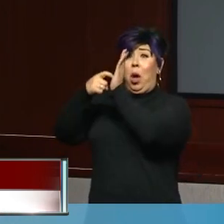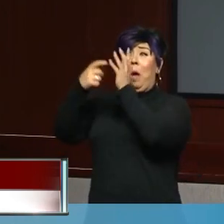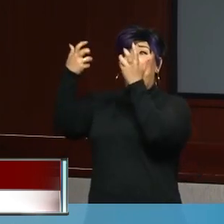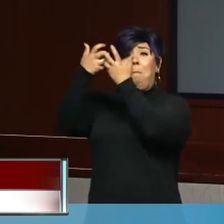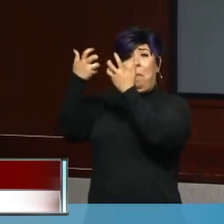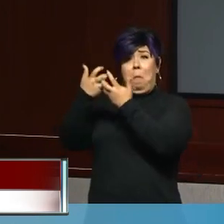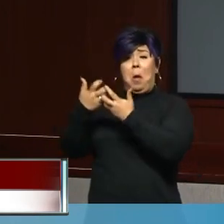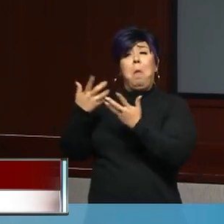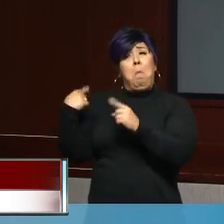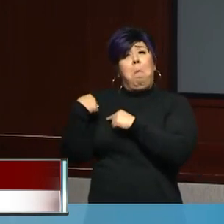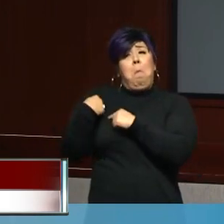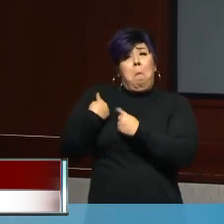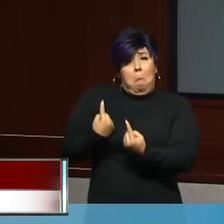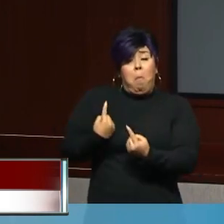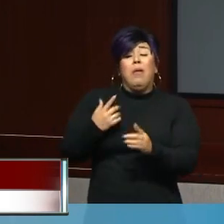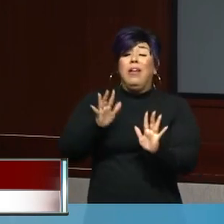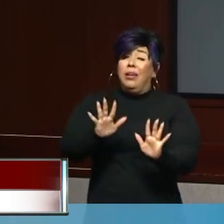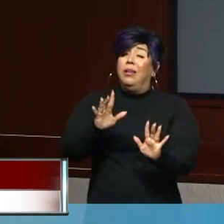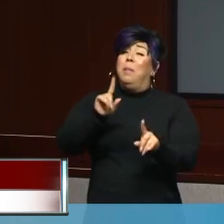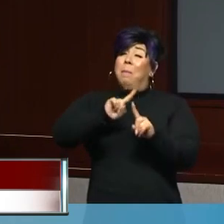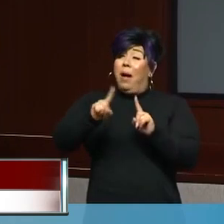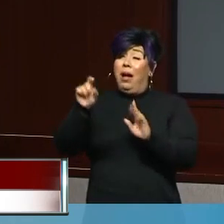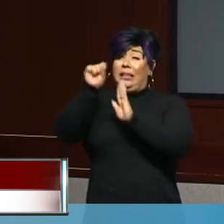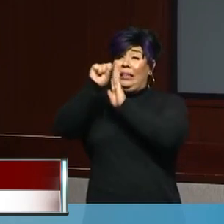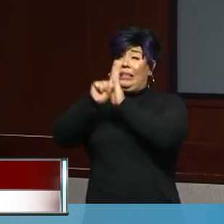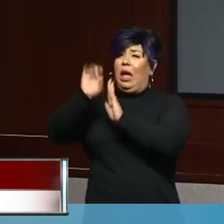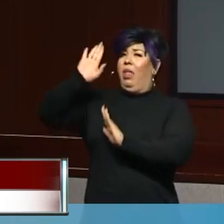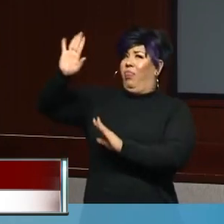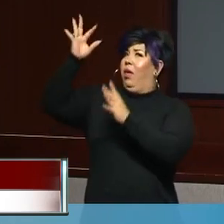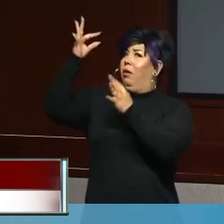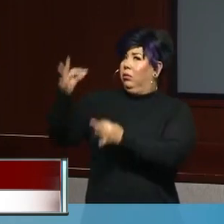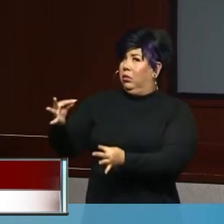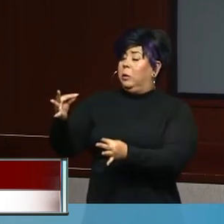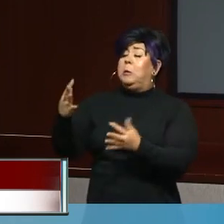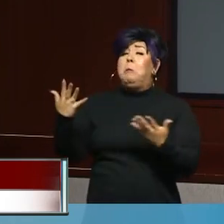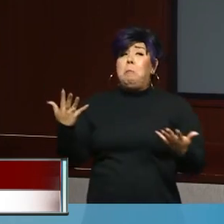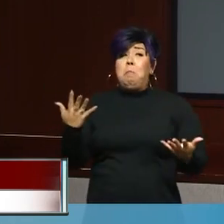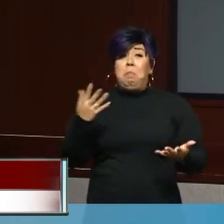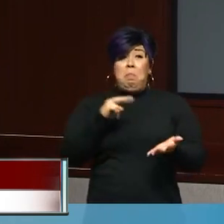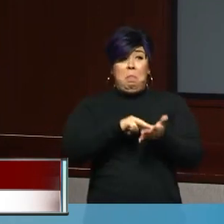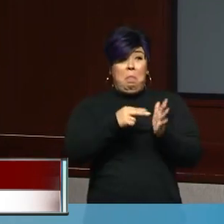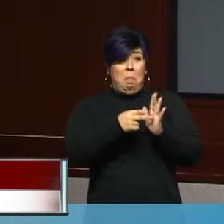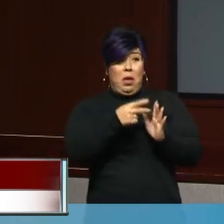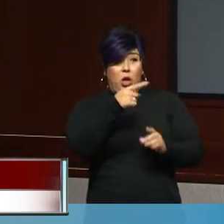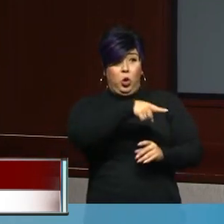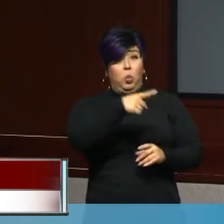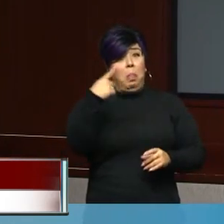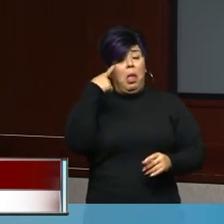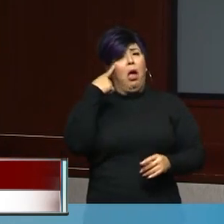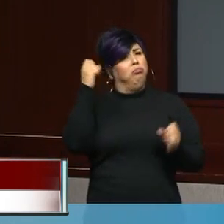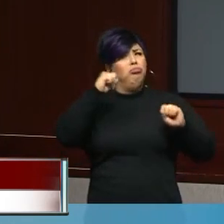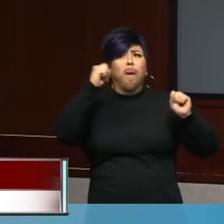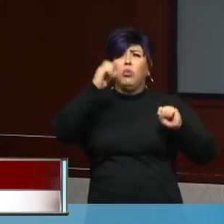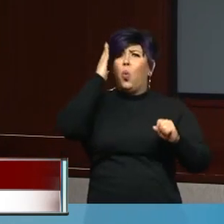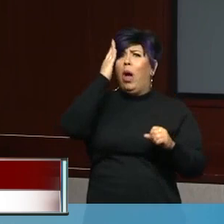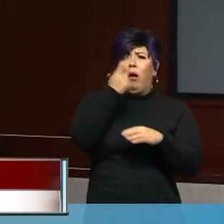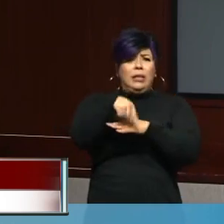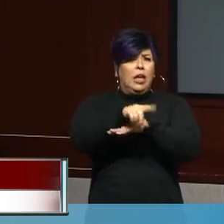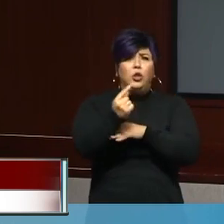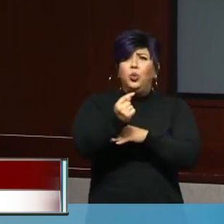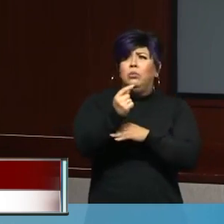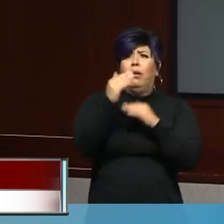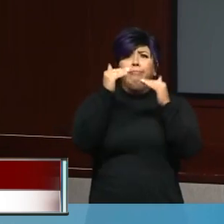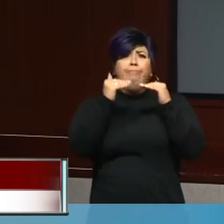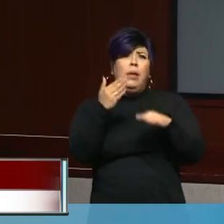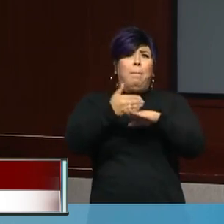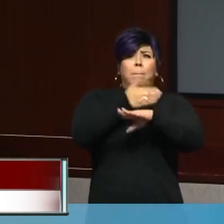decision ultimately lies with the state. How confident are we that on Tuesday we will be given the go-ahead to begin